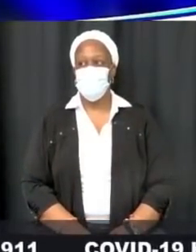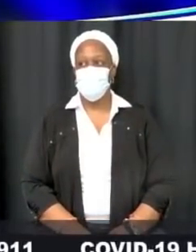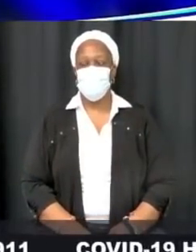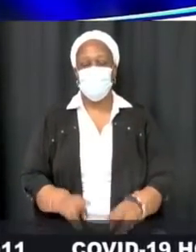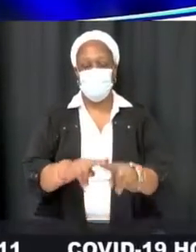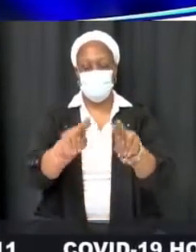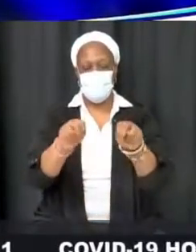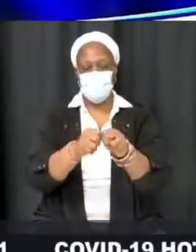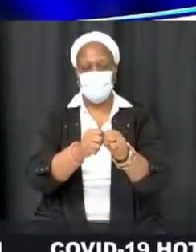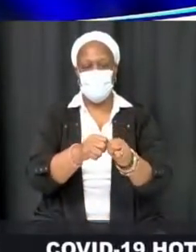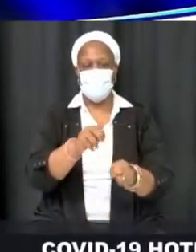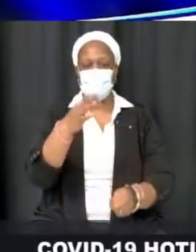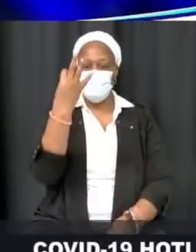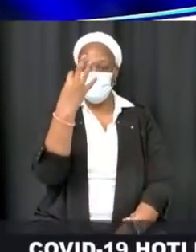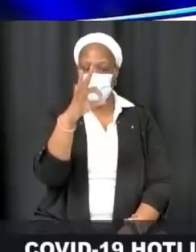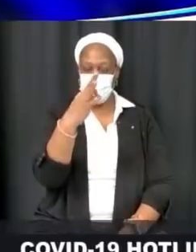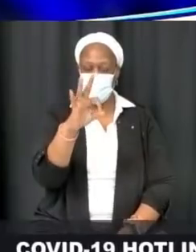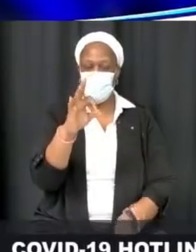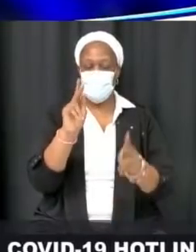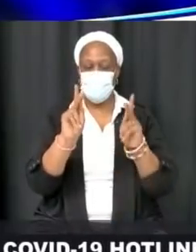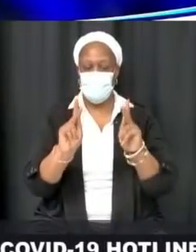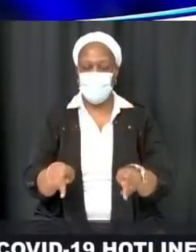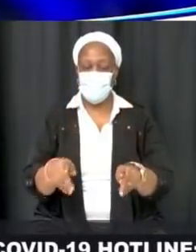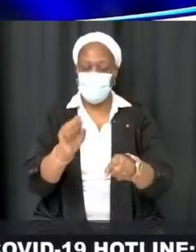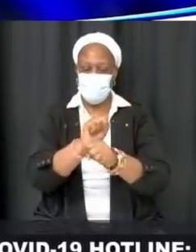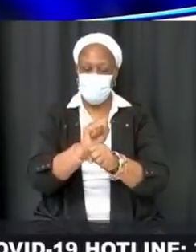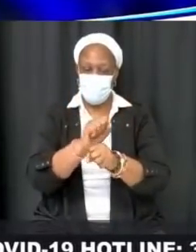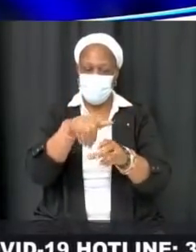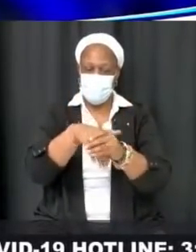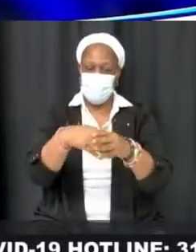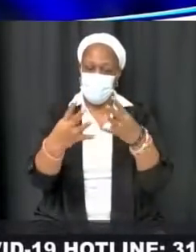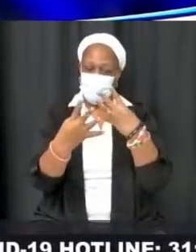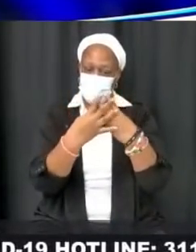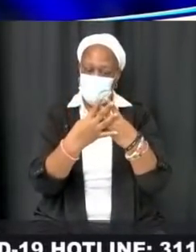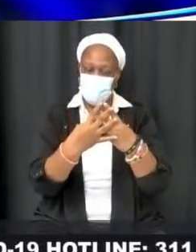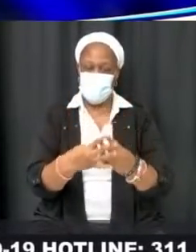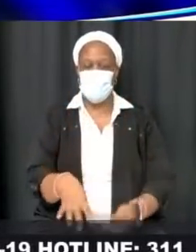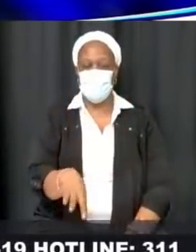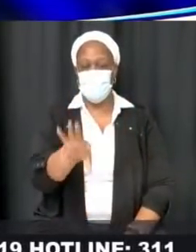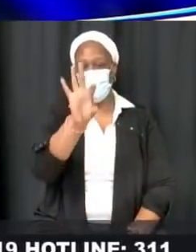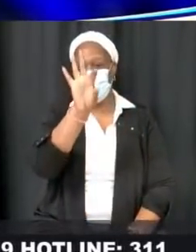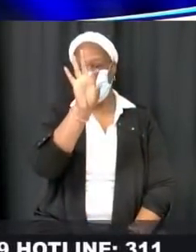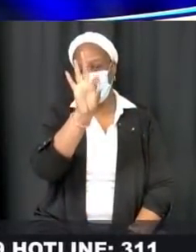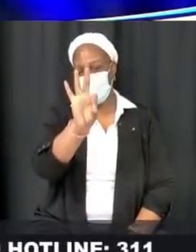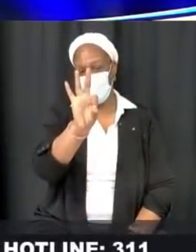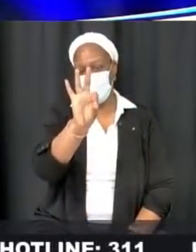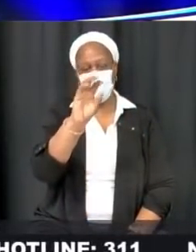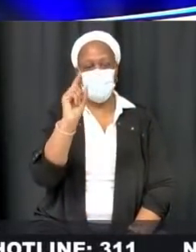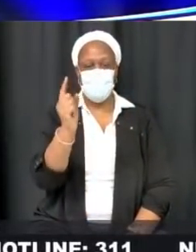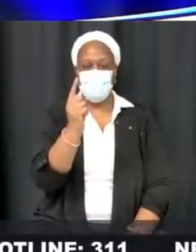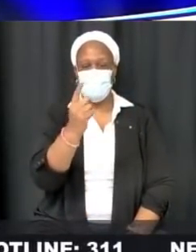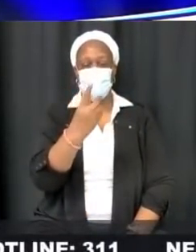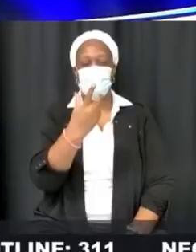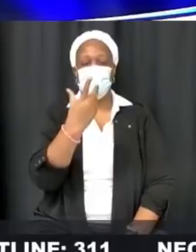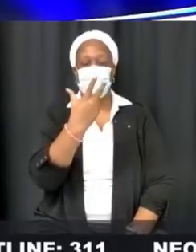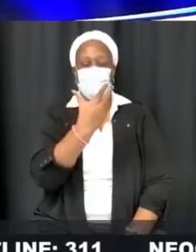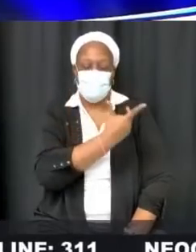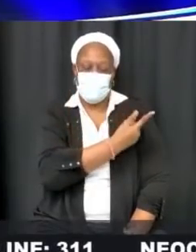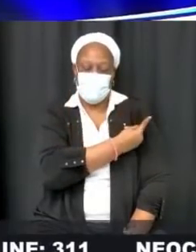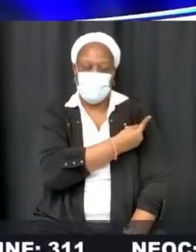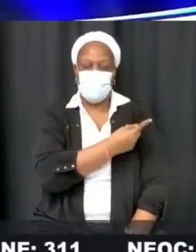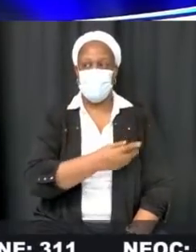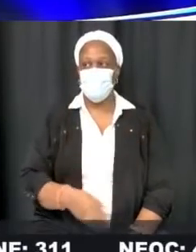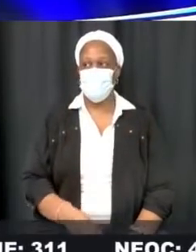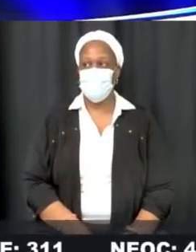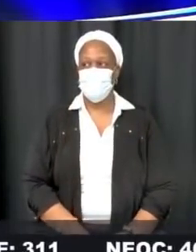While in Nevis, there are 19 staff members, of which 9 have been vaccinated. This is